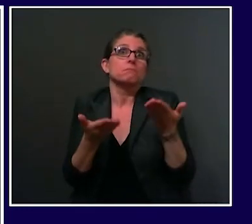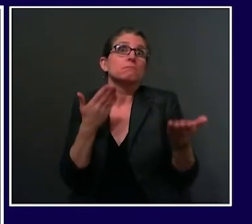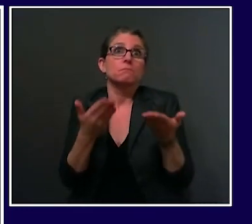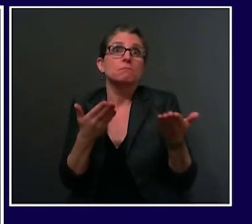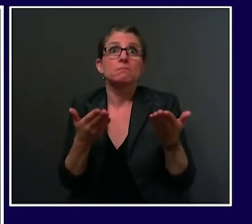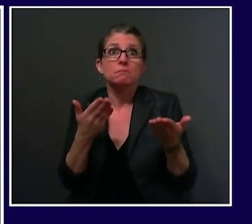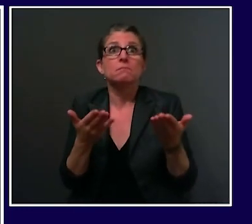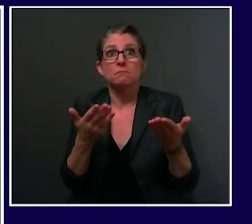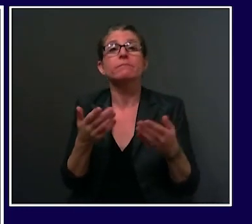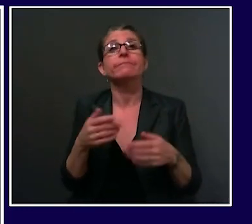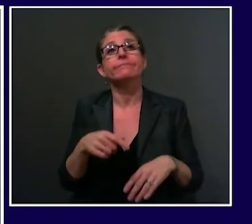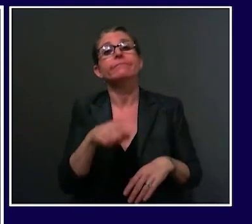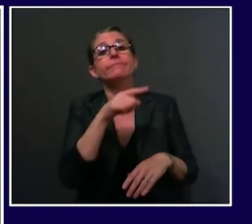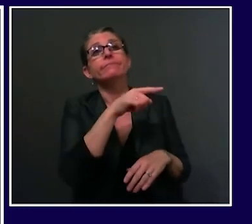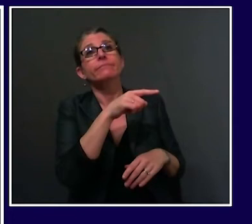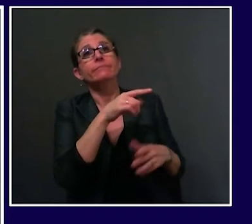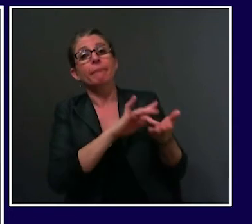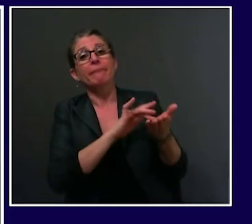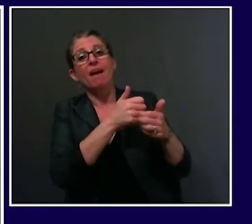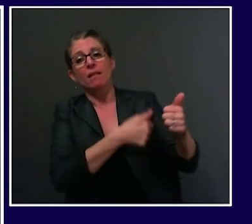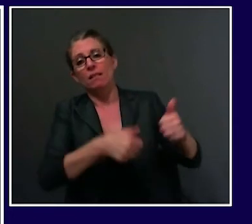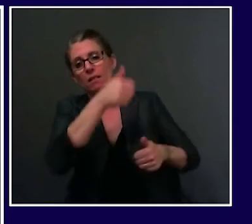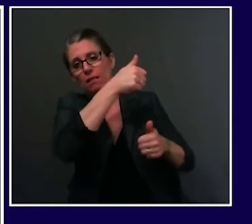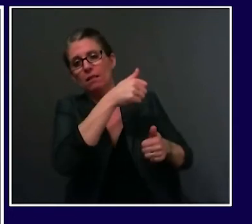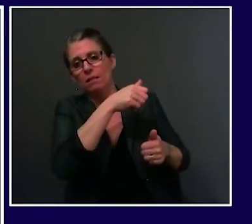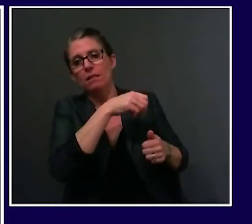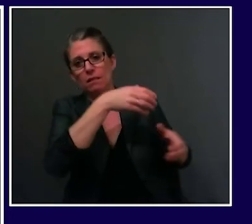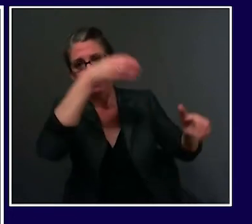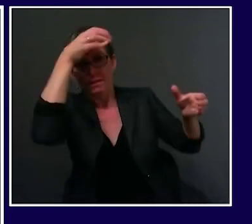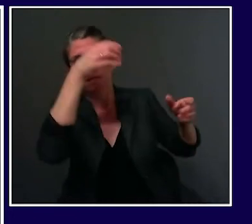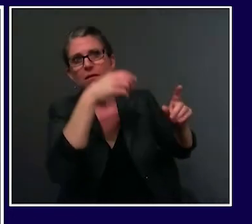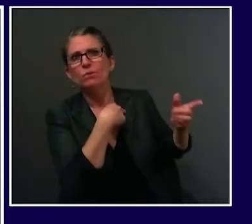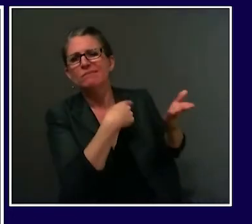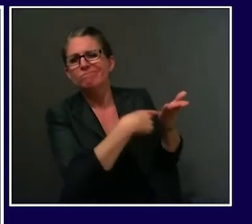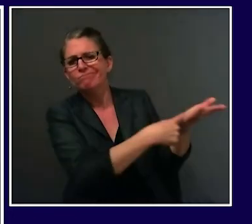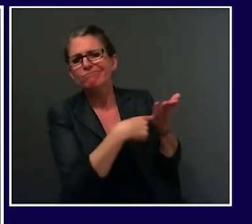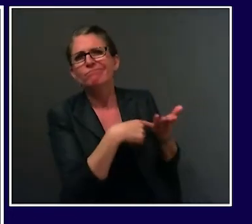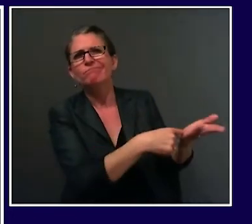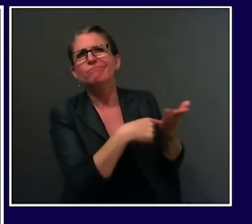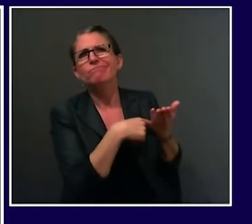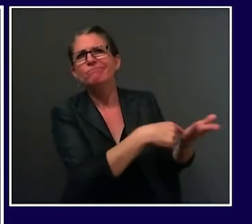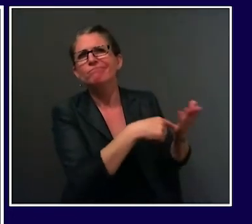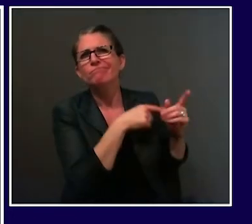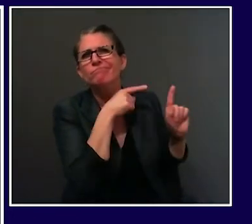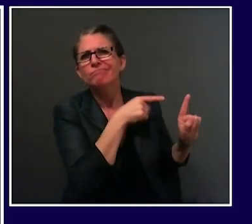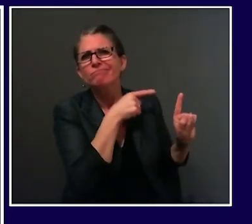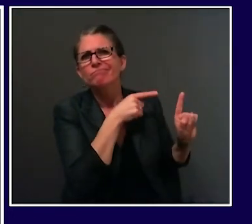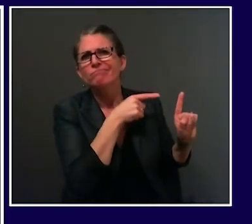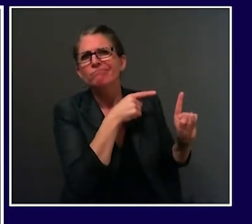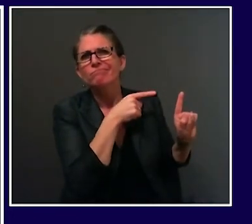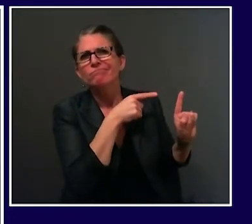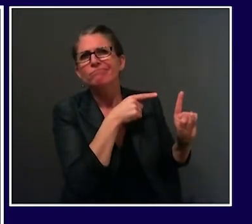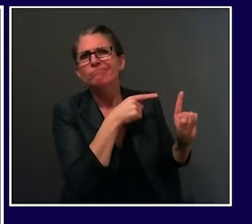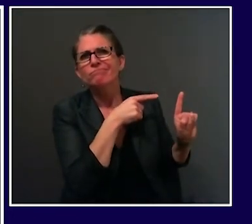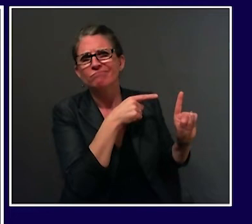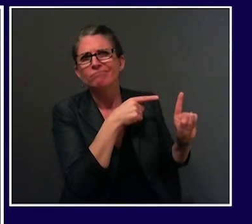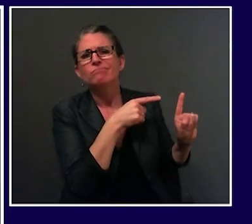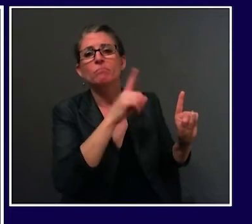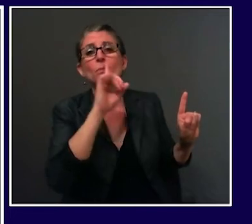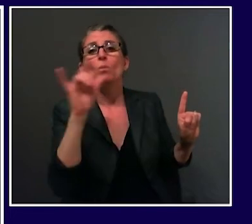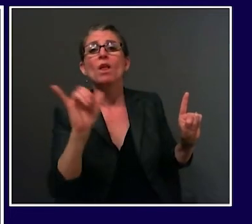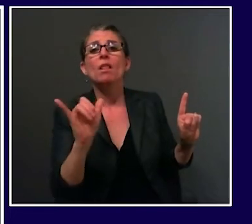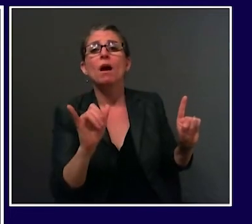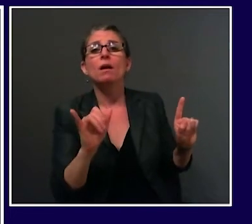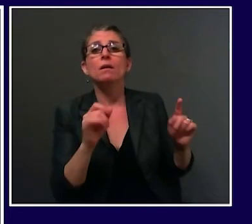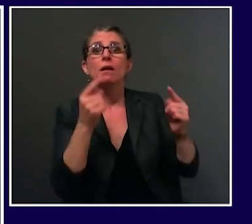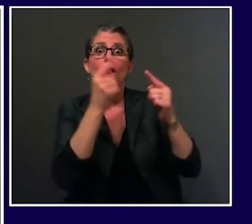with and discussing this issue with this morning, a low-level allergic reaction in some individuals can manifest like